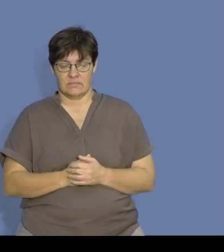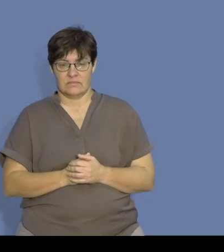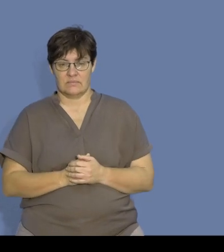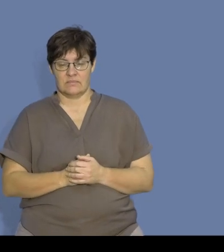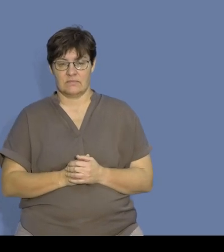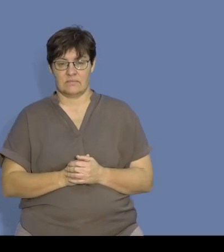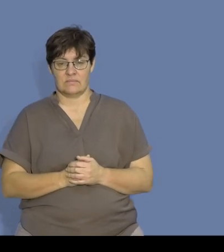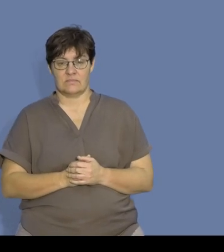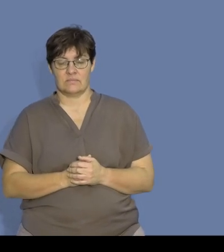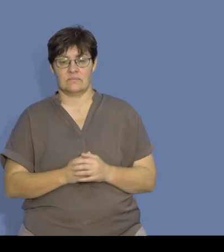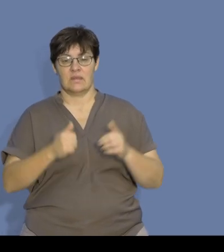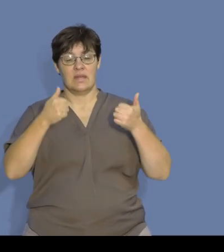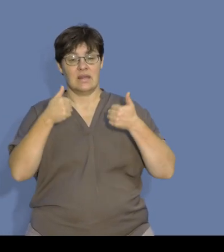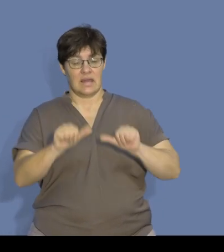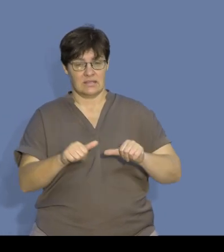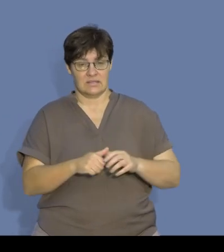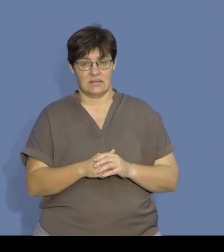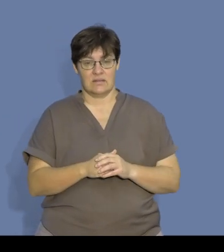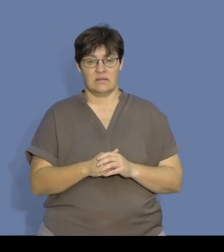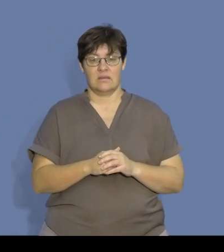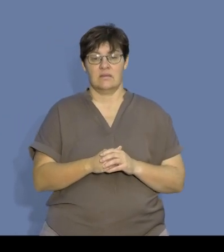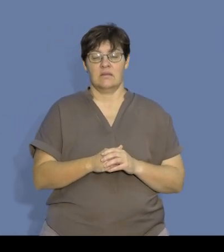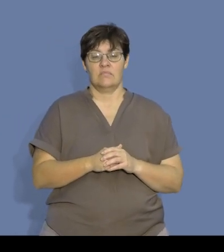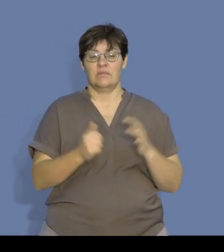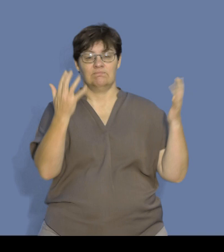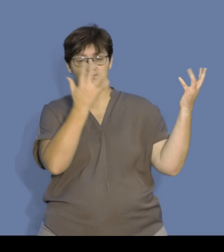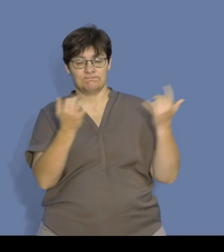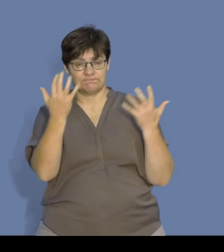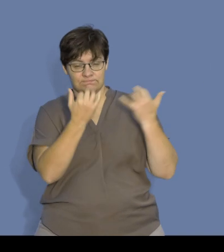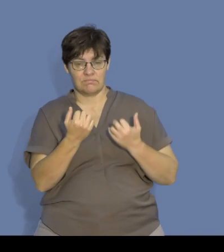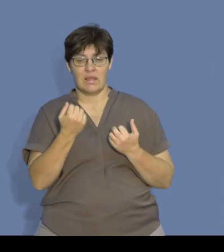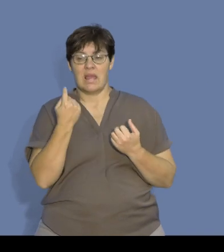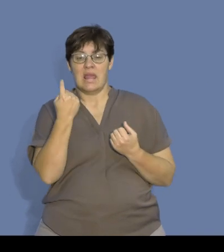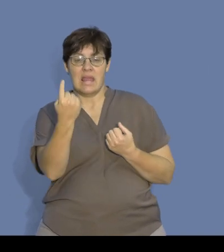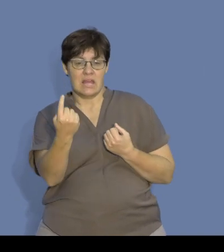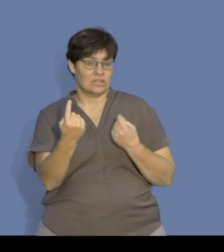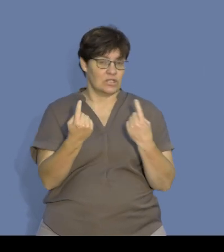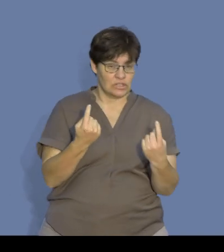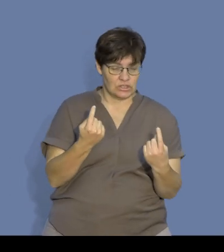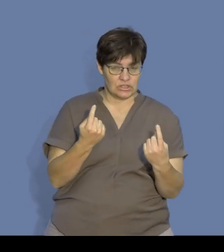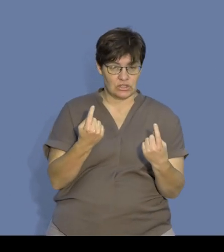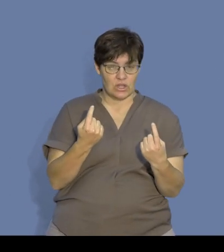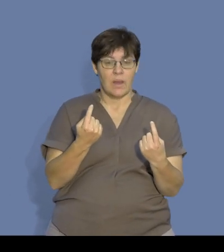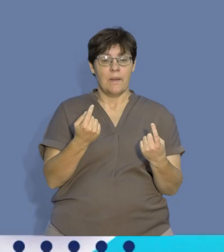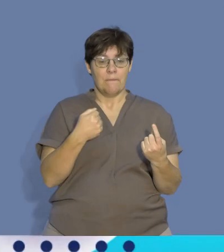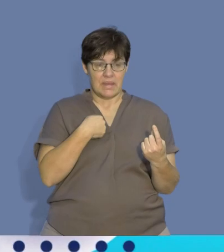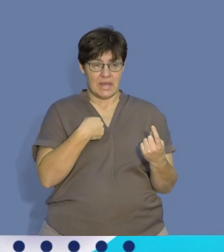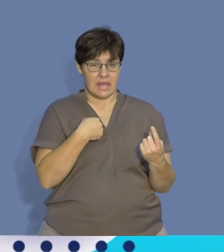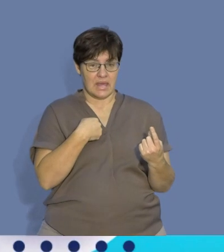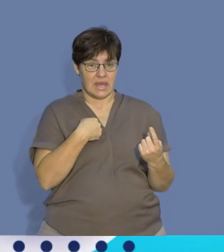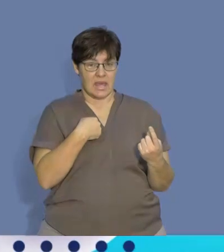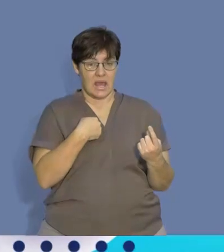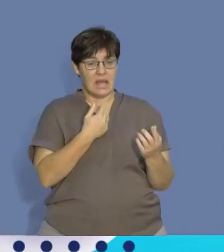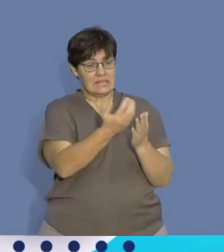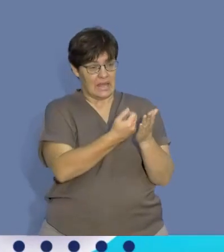910,000. Okay, right, next step for me to now work out whether each partner has